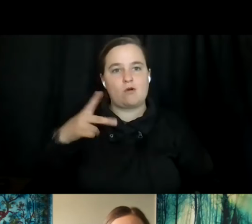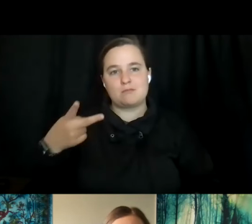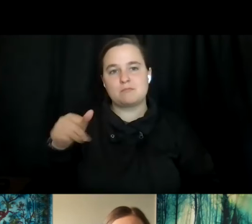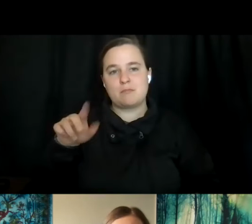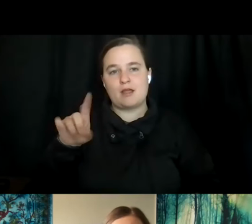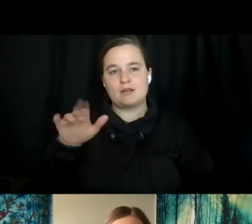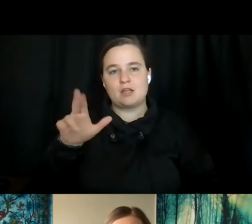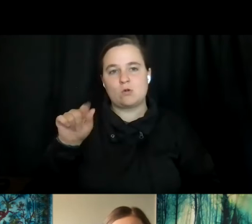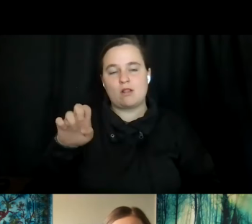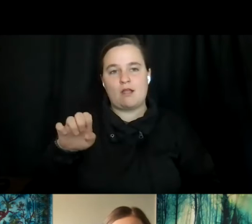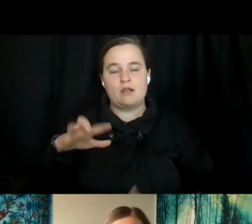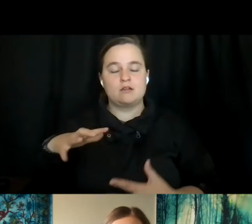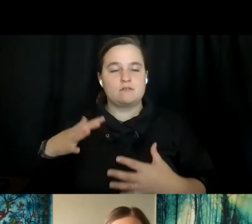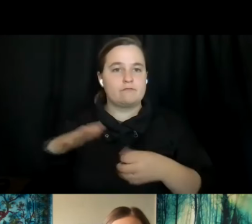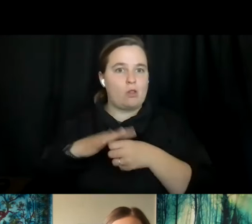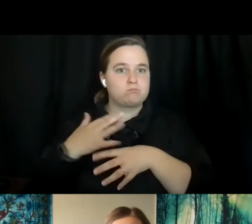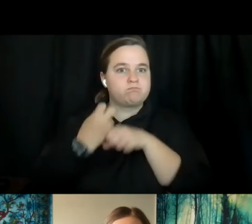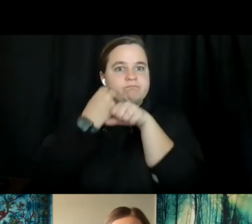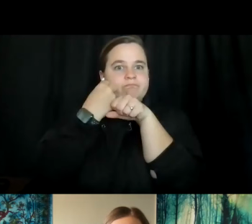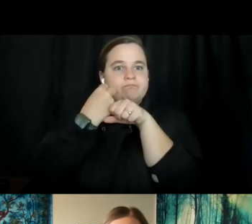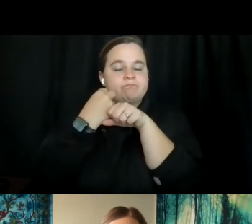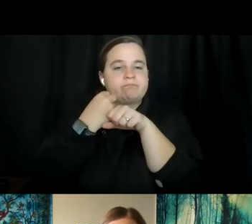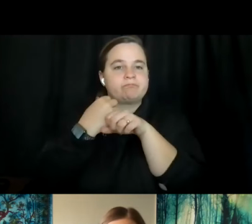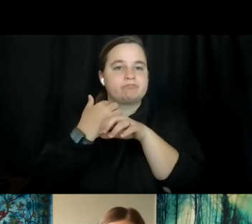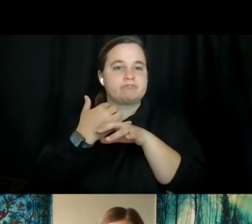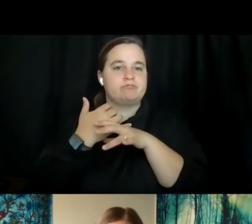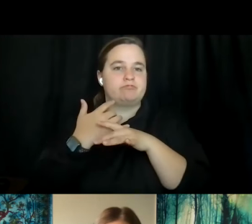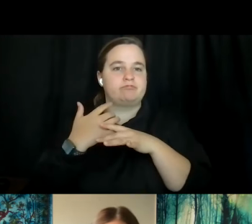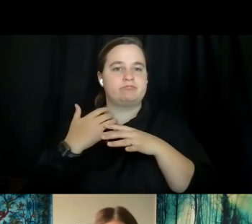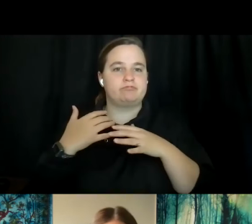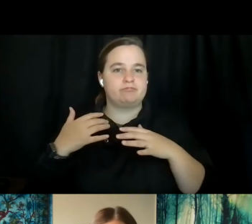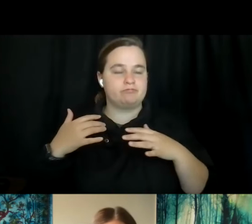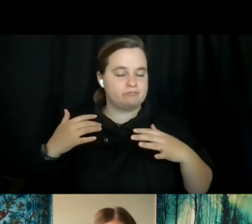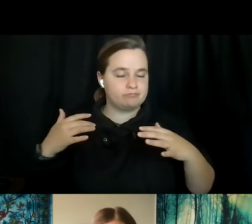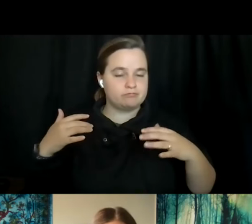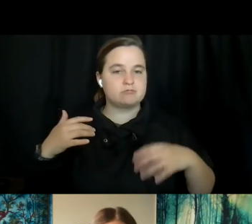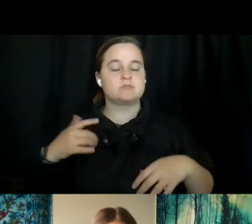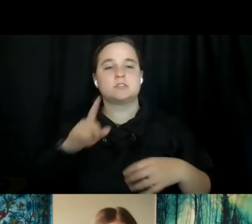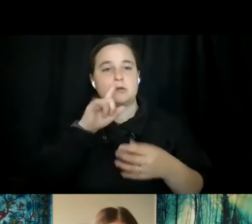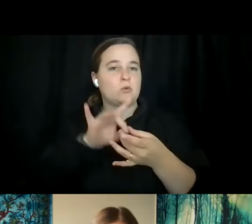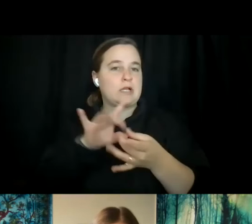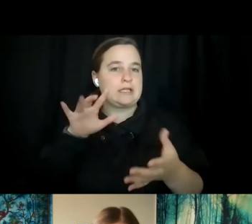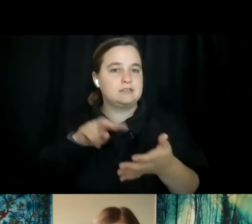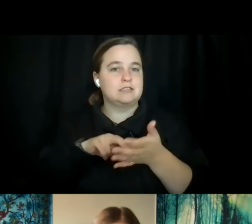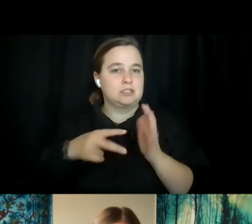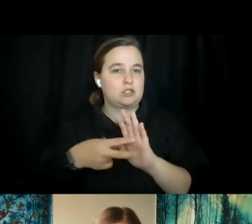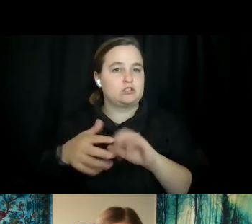even knowing that's what we were doing. So yeah, there are definitely ways in which you can intentionally have that slow release. But